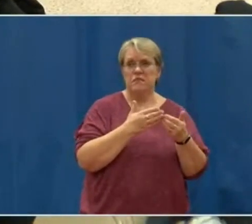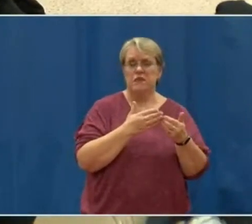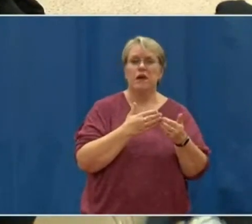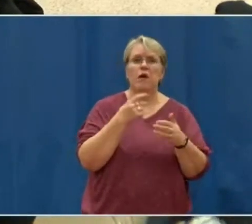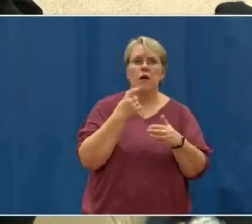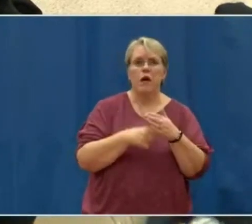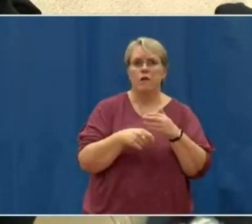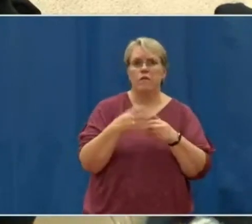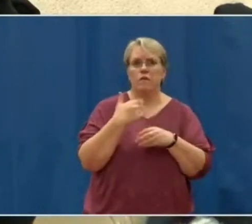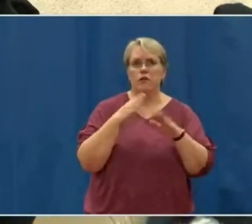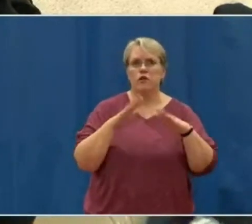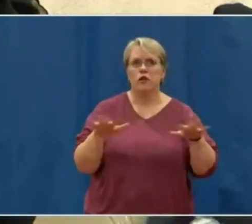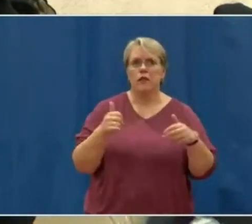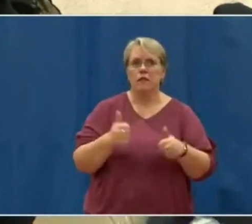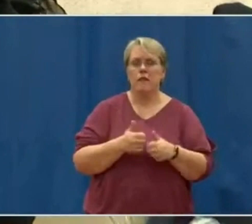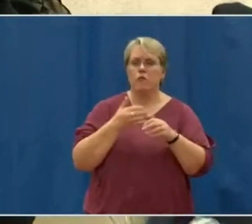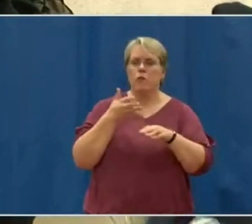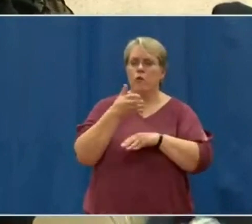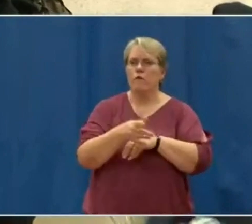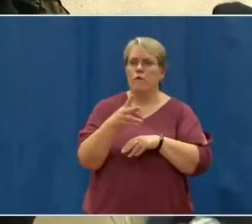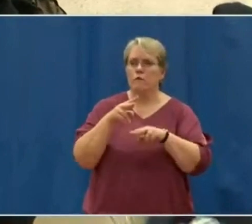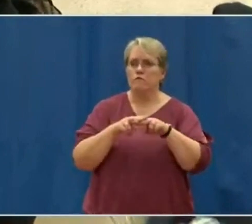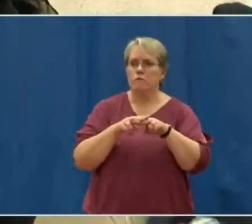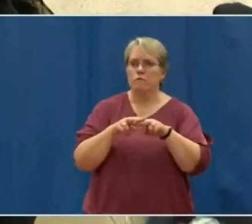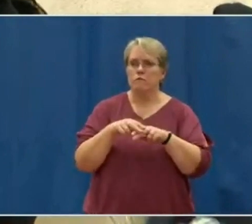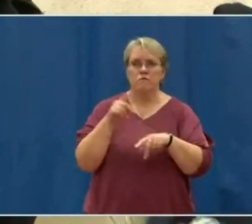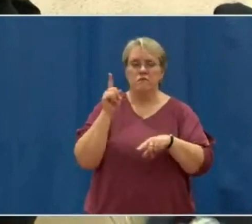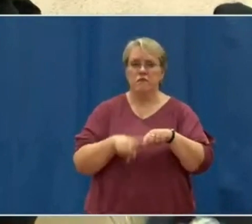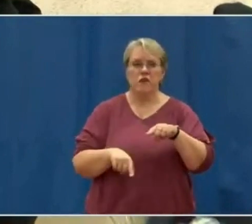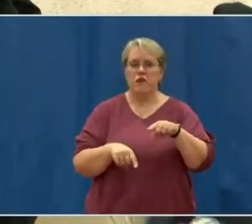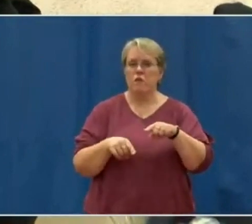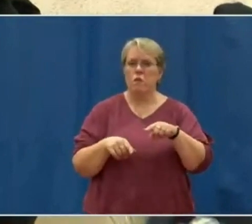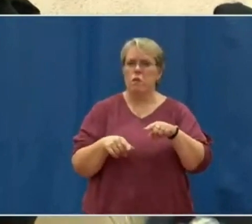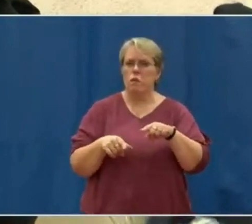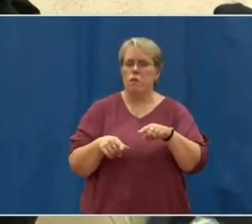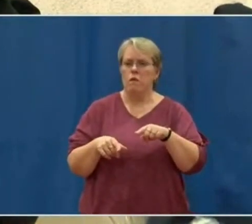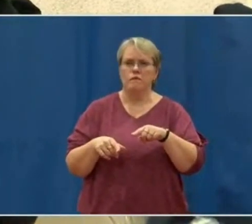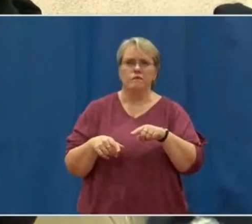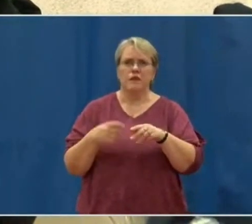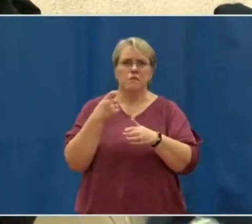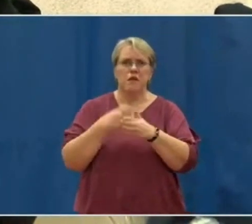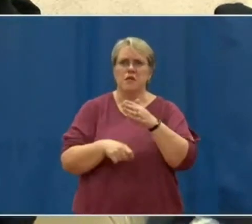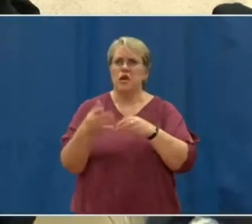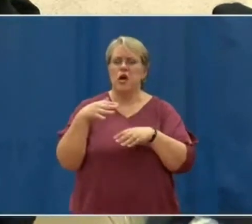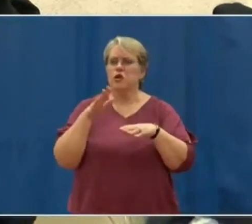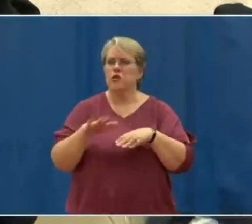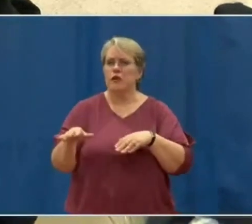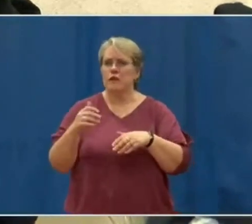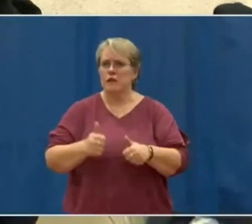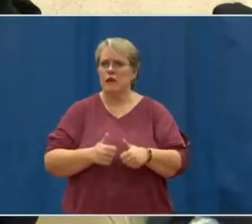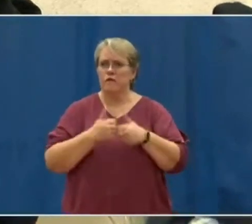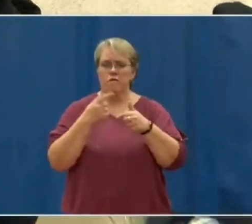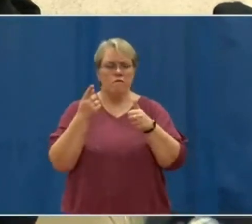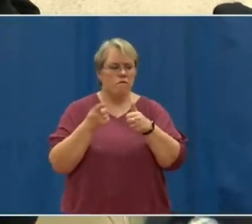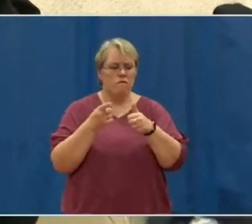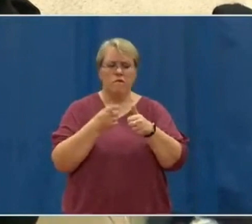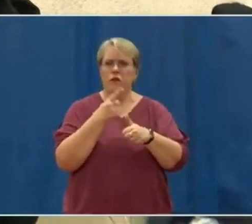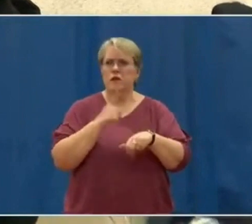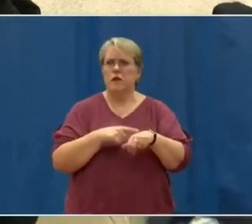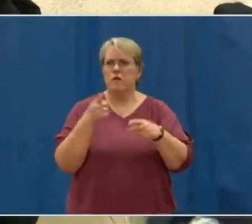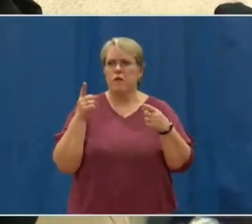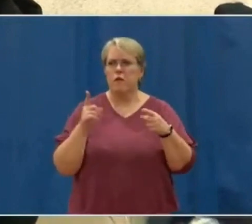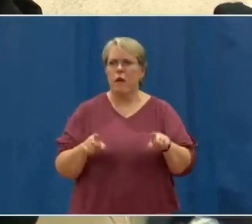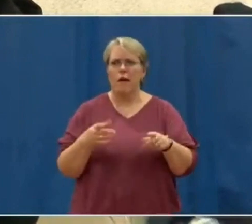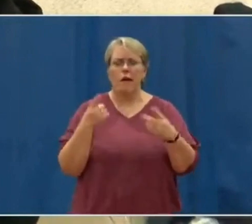the price on a child's life going over the tracks? You cannot put a price on a child's life. And Right. the first time that happens, whether you